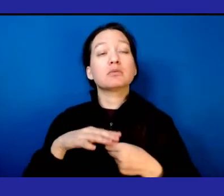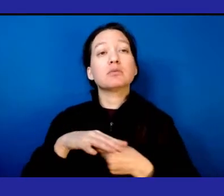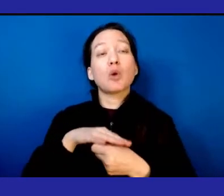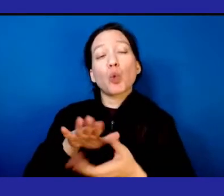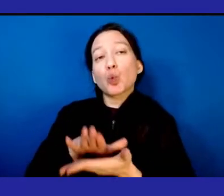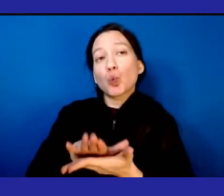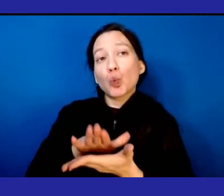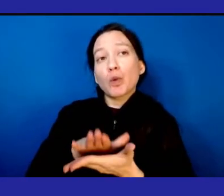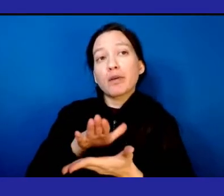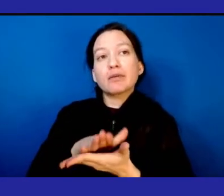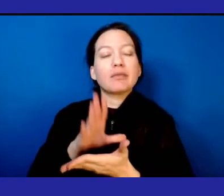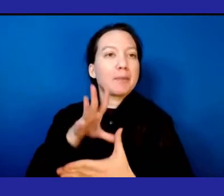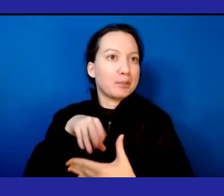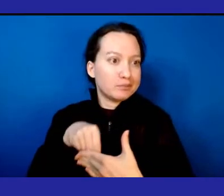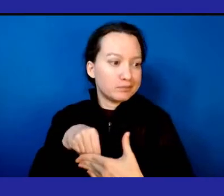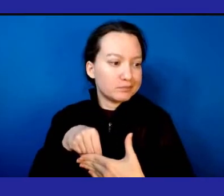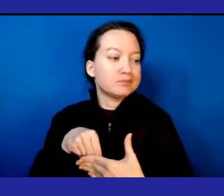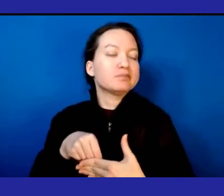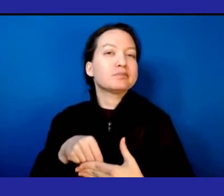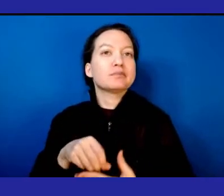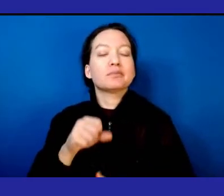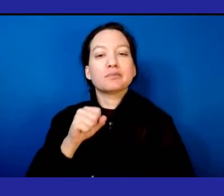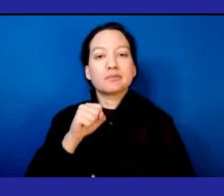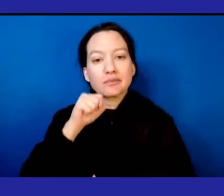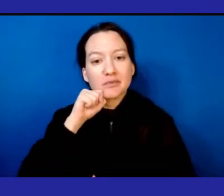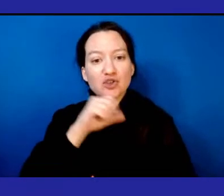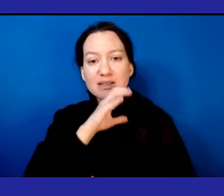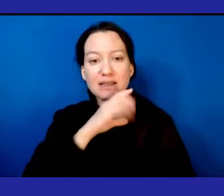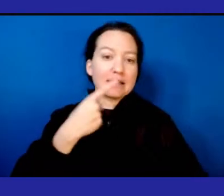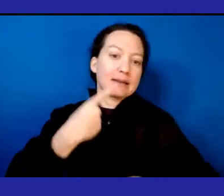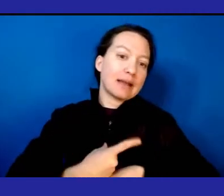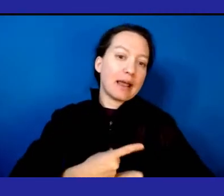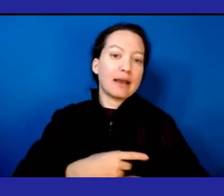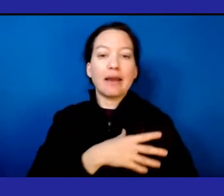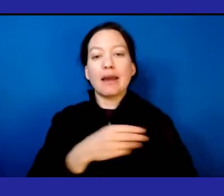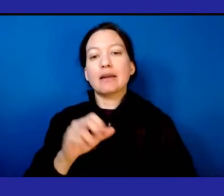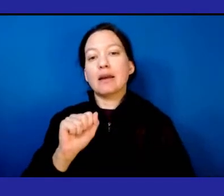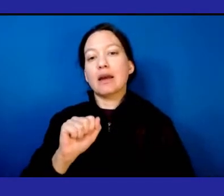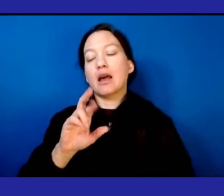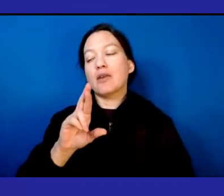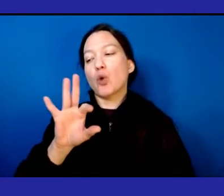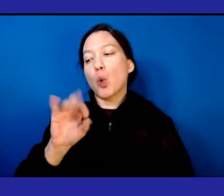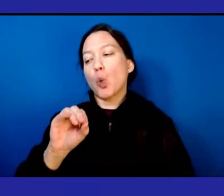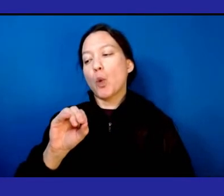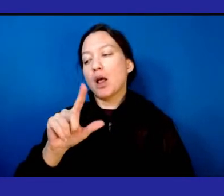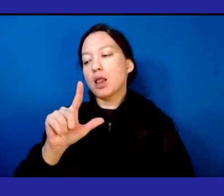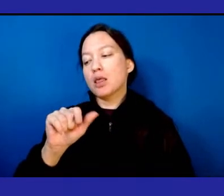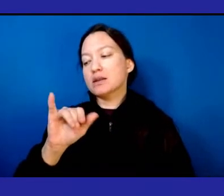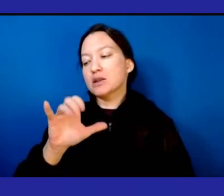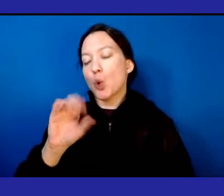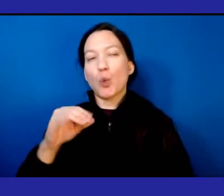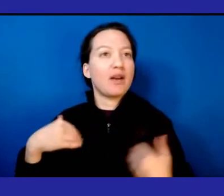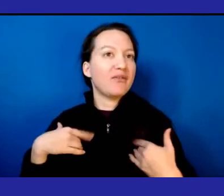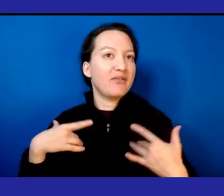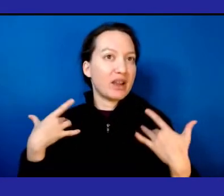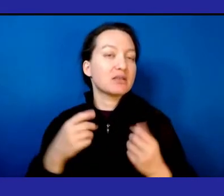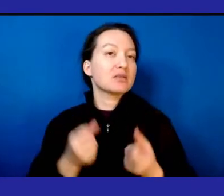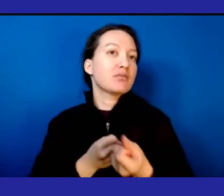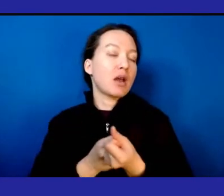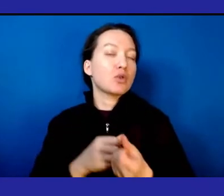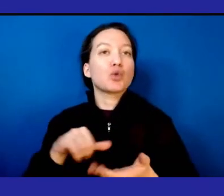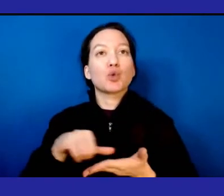and participated in Senior Day and Afro Latino events sponsored by New York State